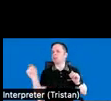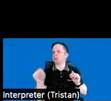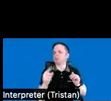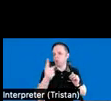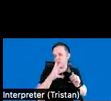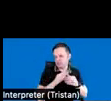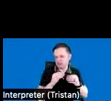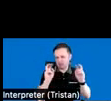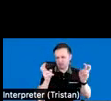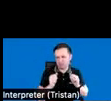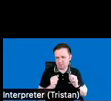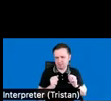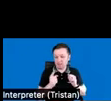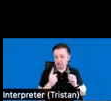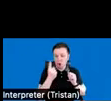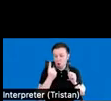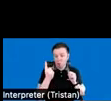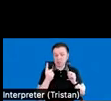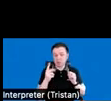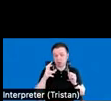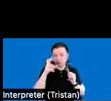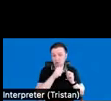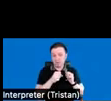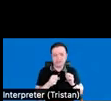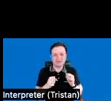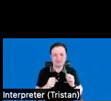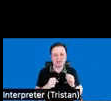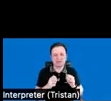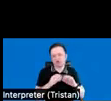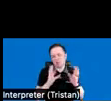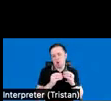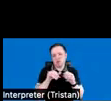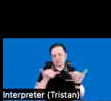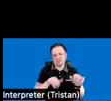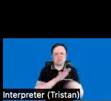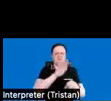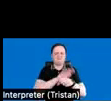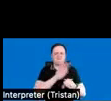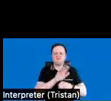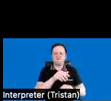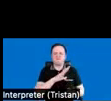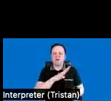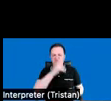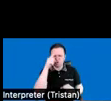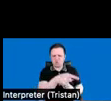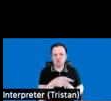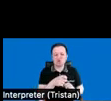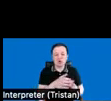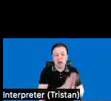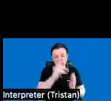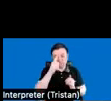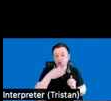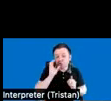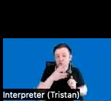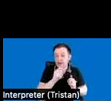the underlying assumption is that there is no more, that the system is good enough and you can ask for juice and go to the toilet and your life